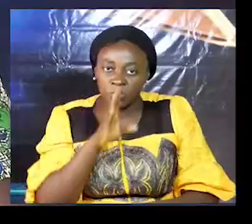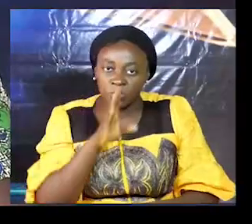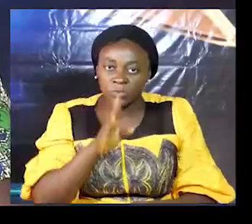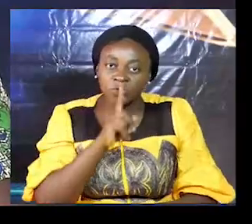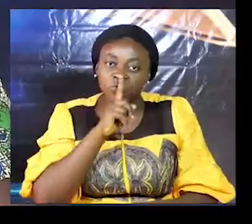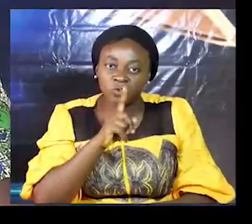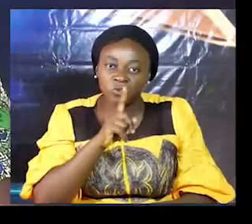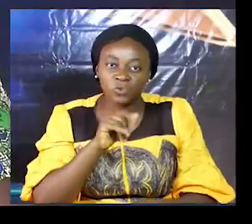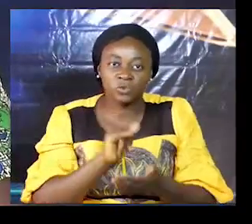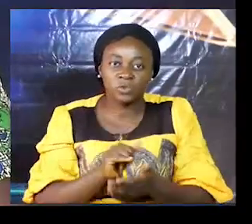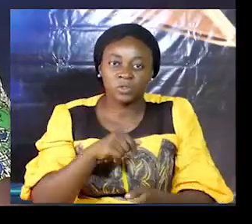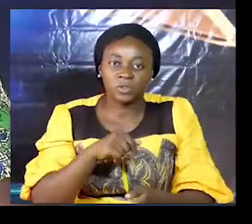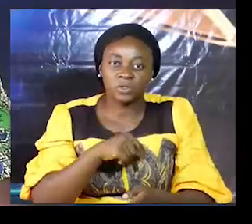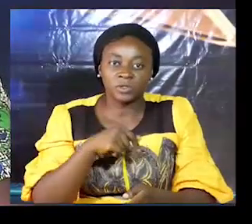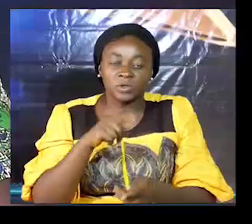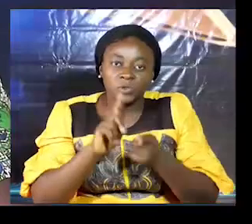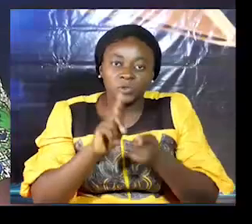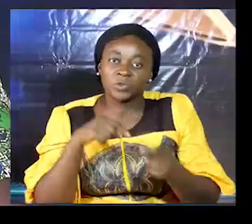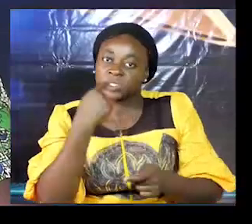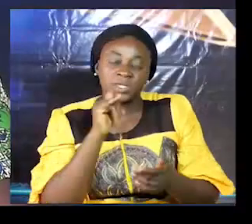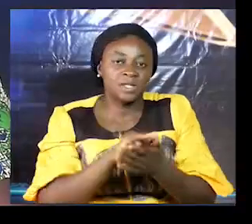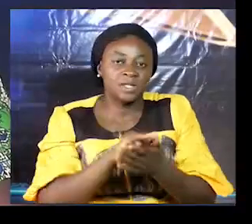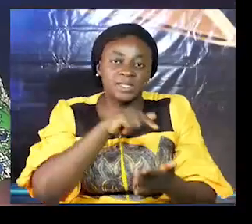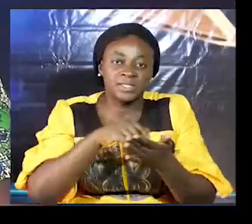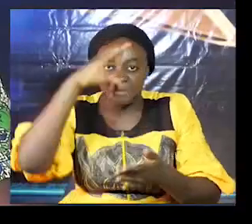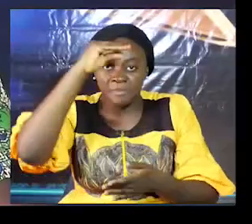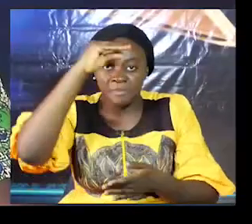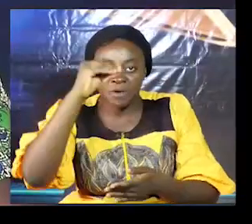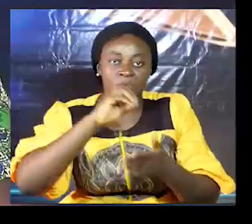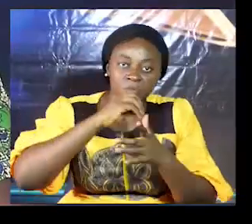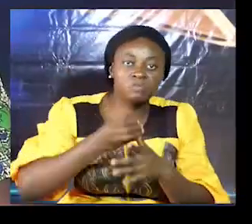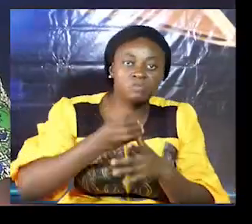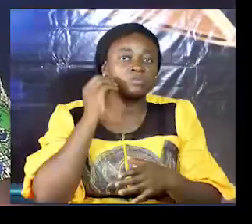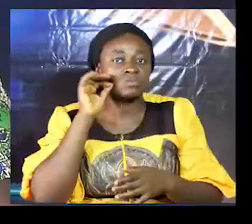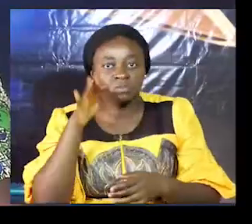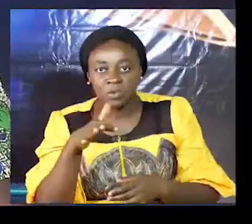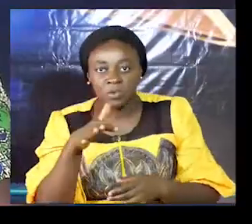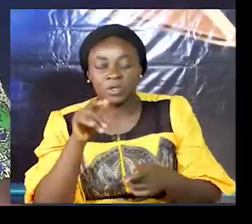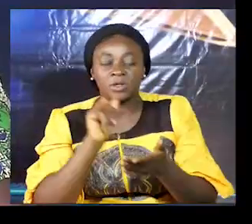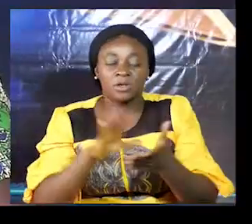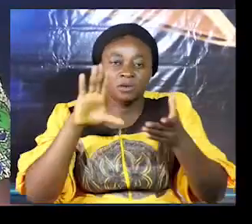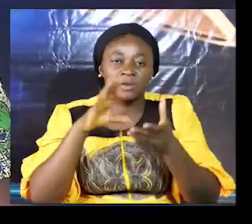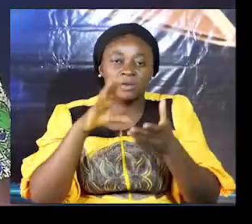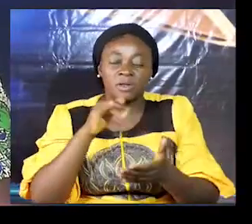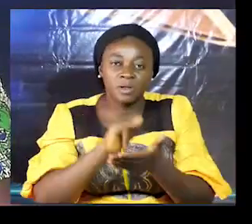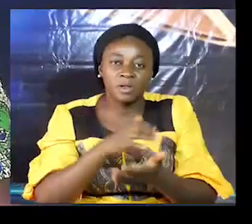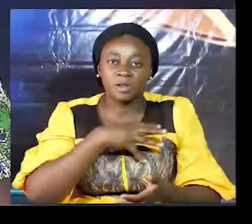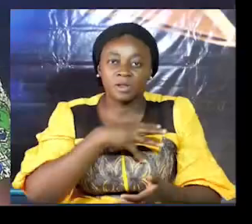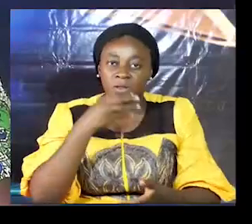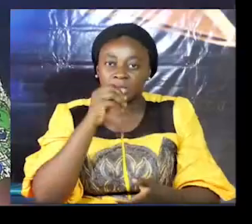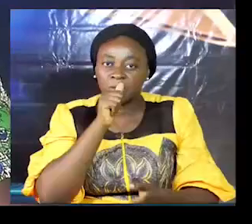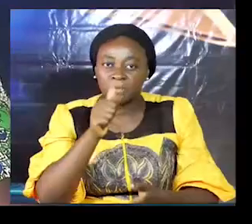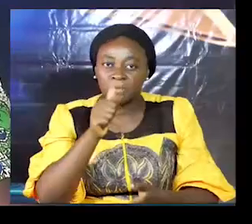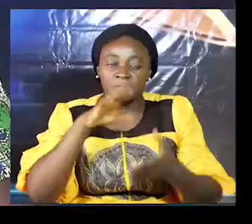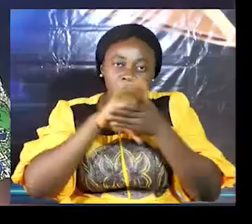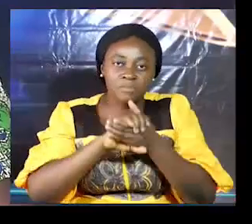it was God that let me know that this is the will of God for my life. And so we're looking at how to know